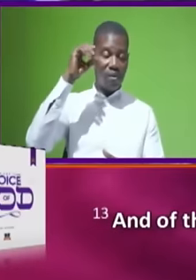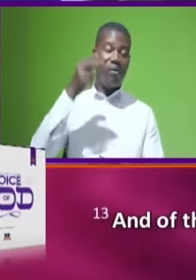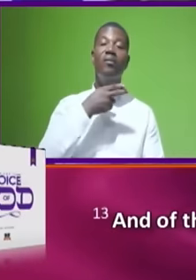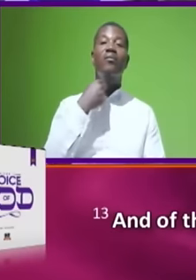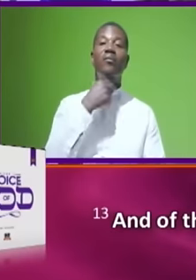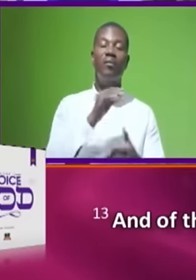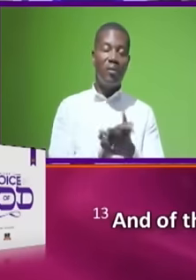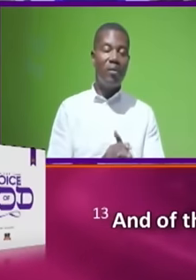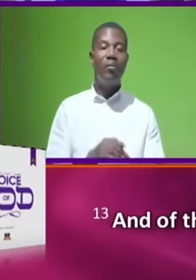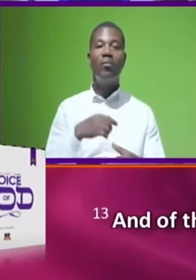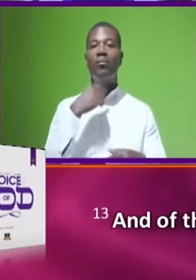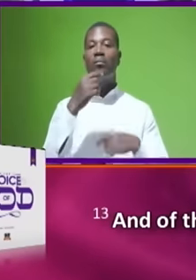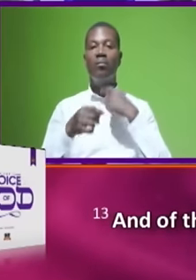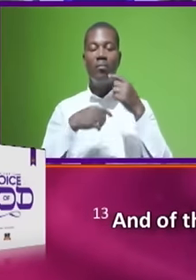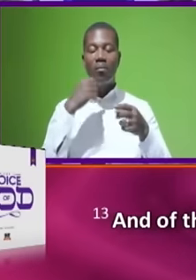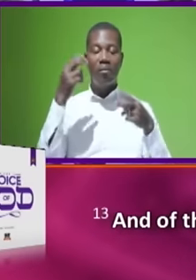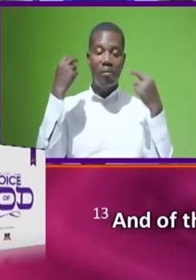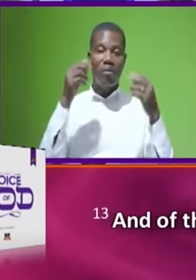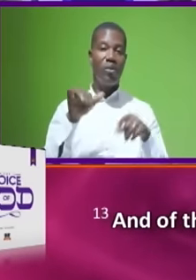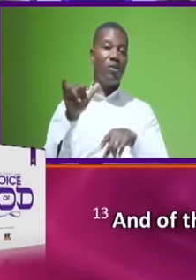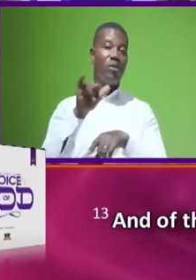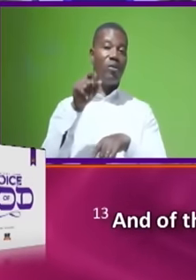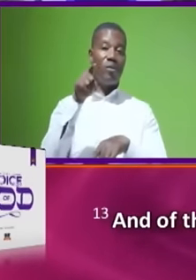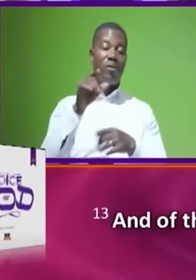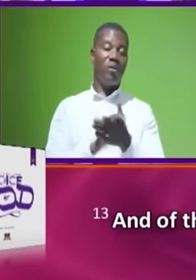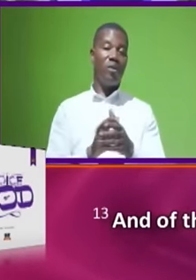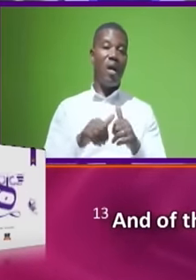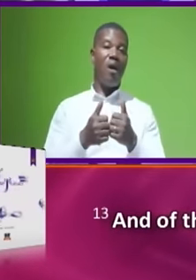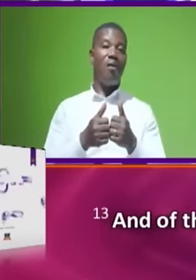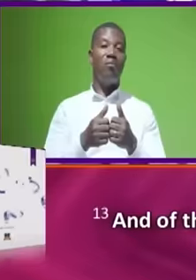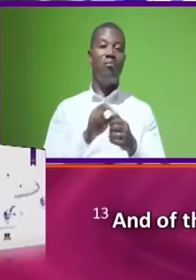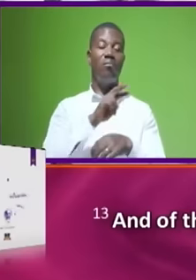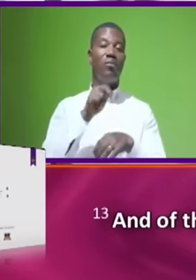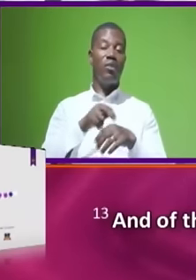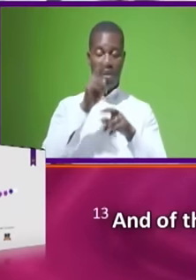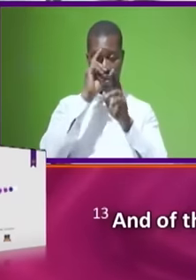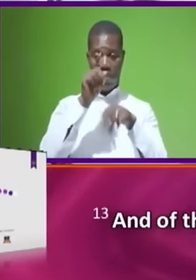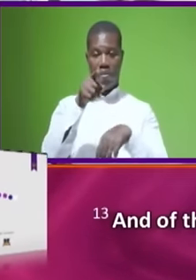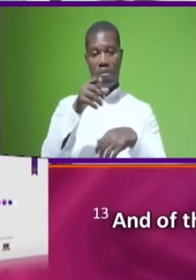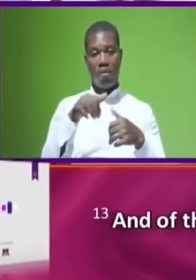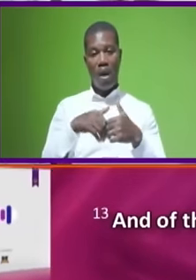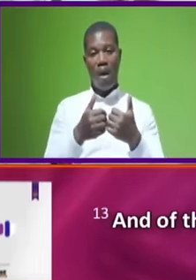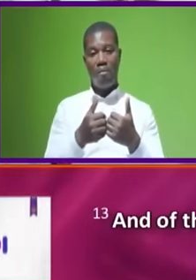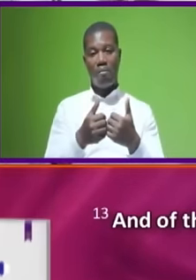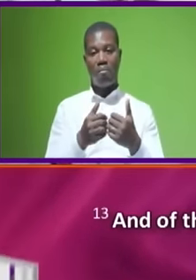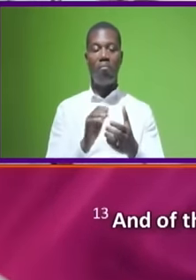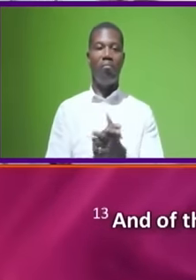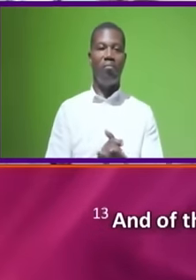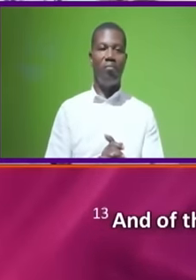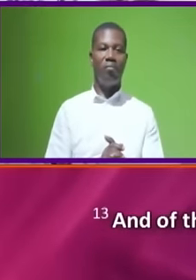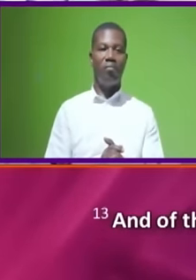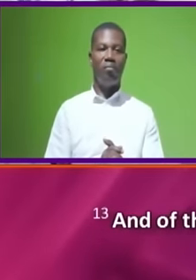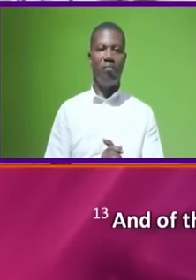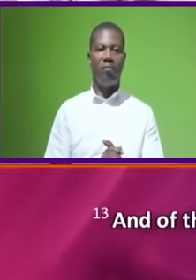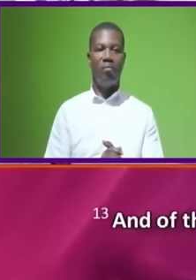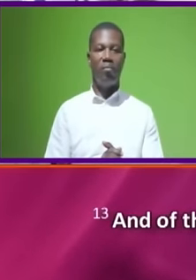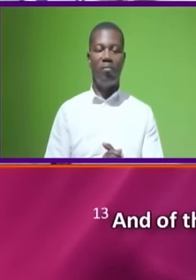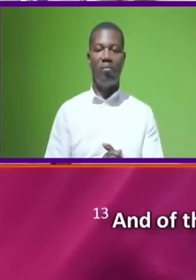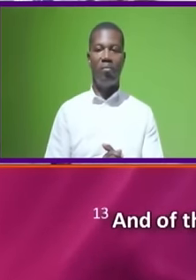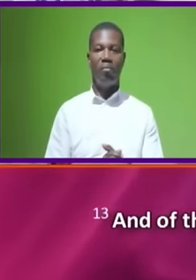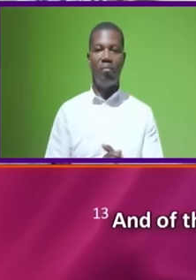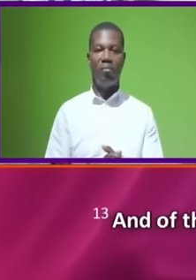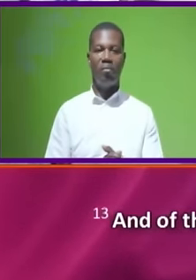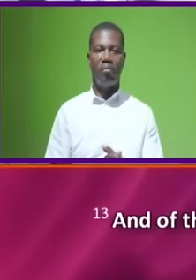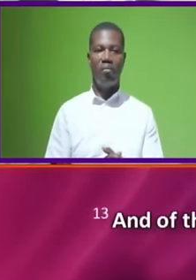my no boo make us and I was or my no boo dear. Sorry to say, any man of God who is peering nonsense to me, how does the